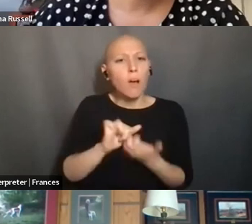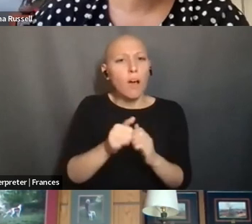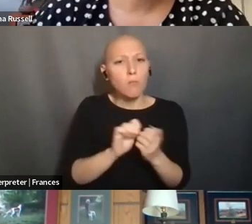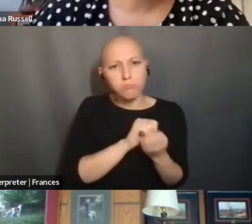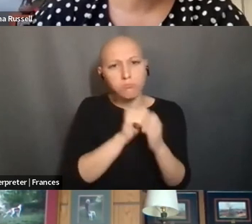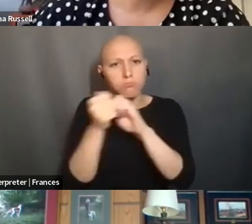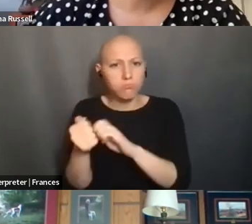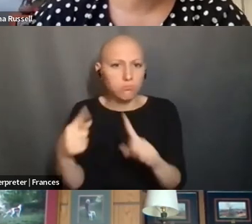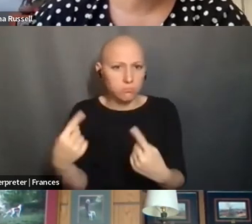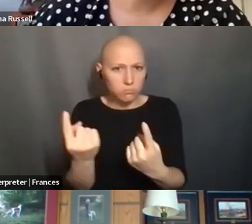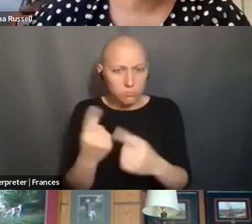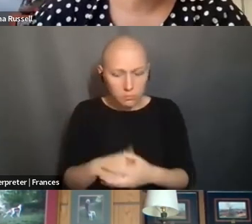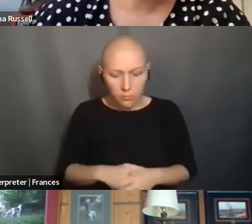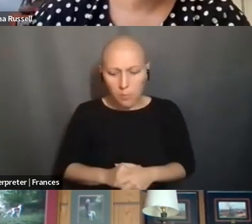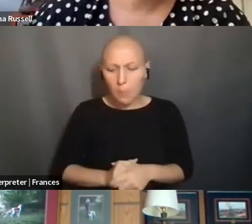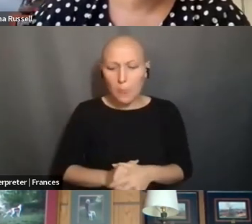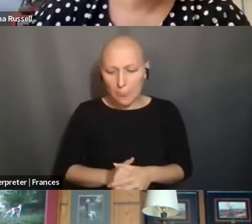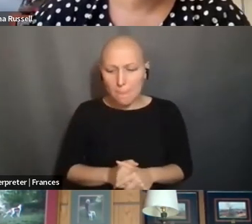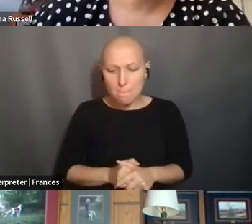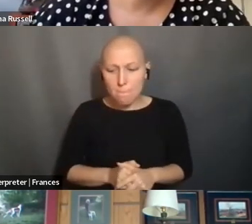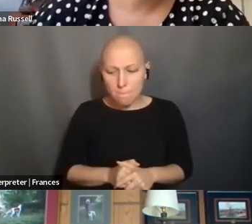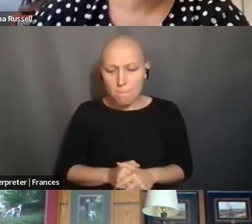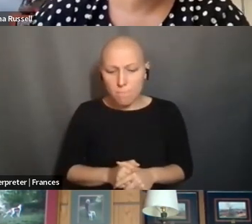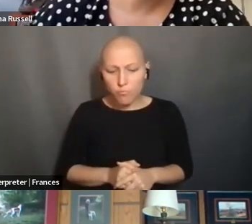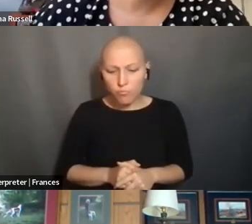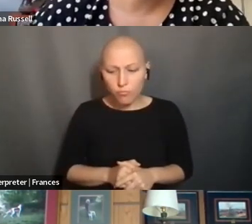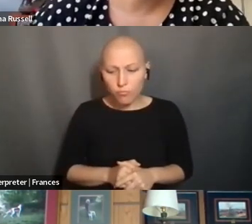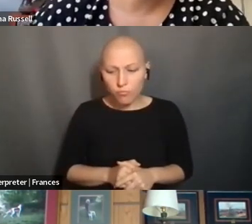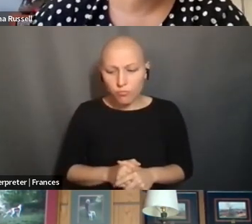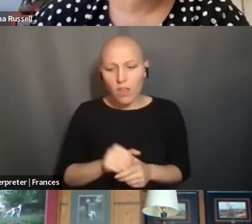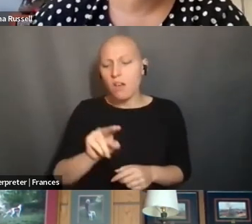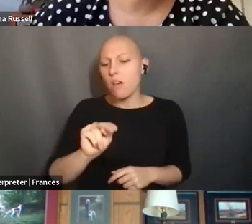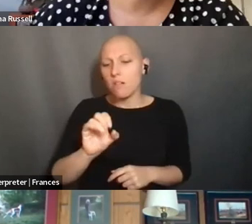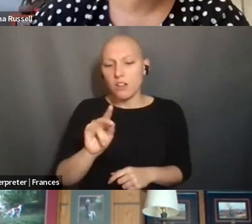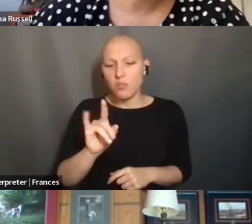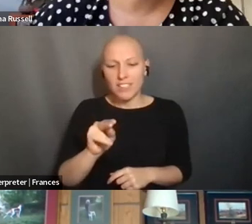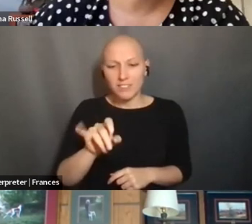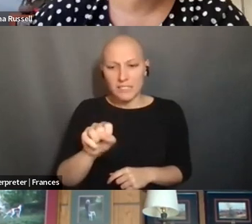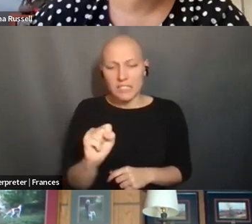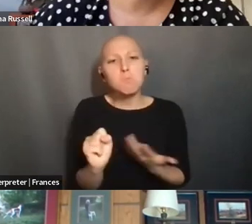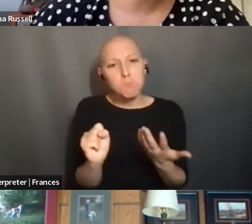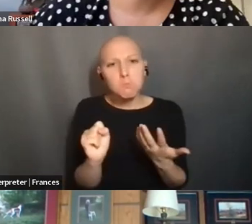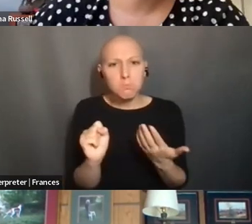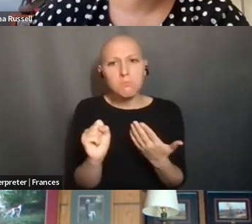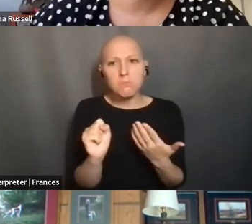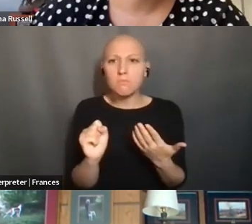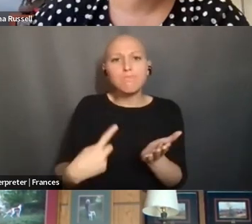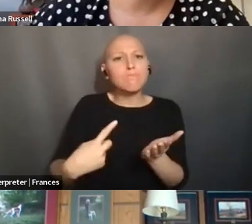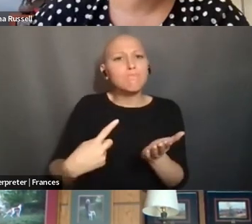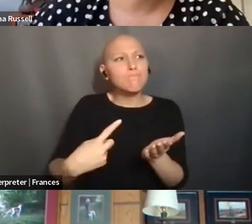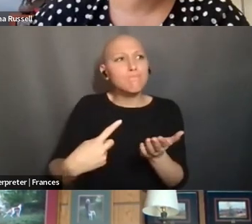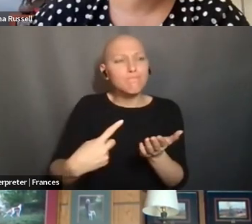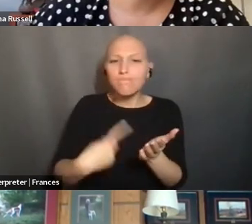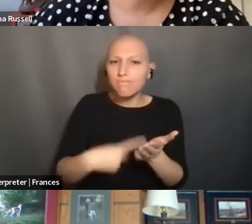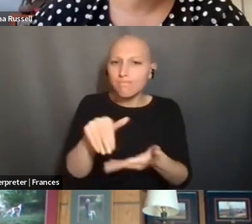to some extent, it has served as kind of a cop-out, let's say, because in the most cynical